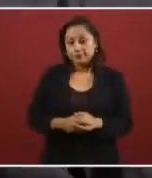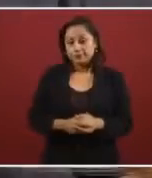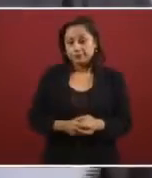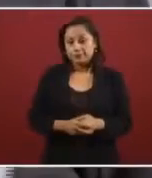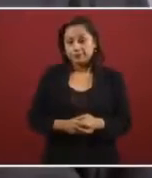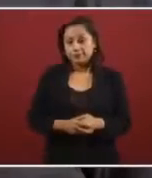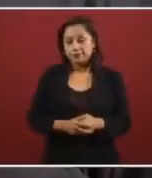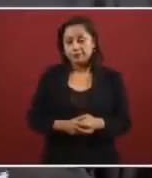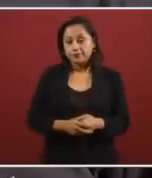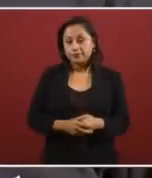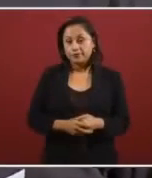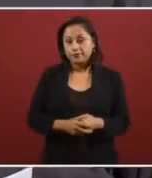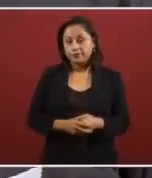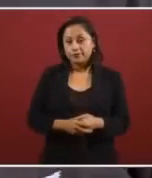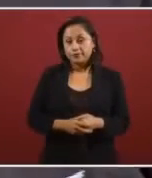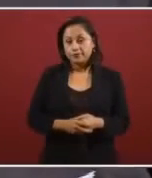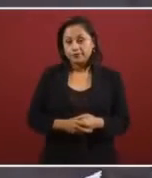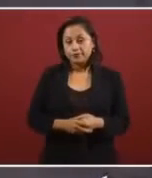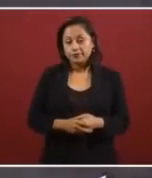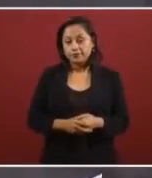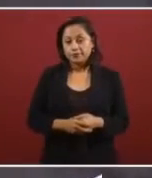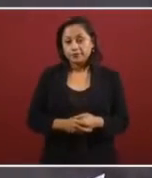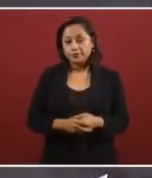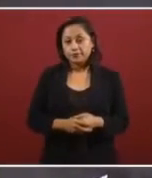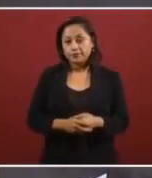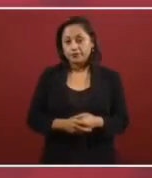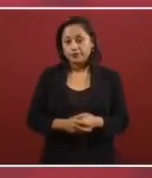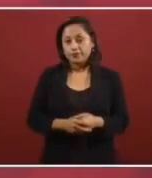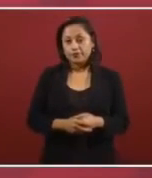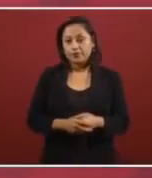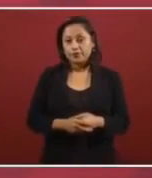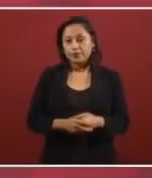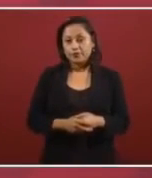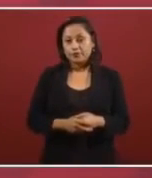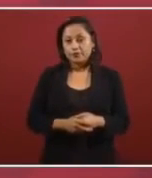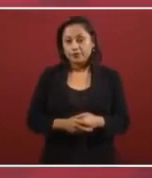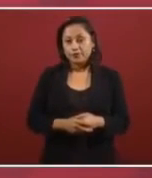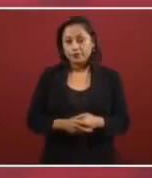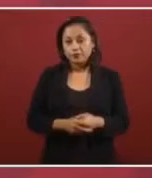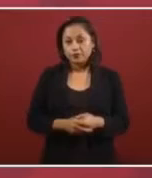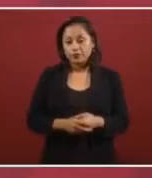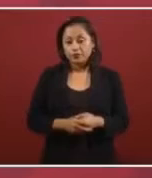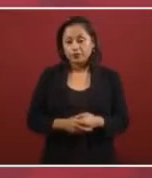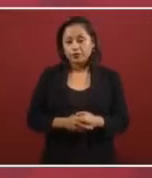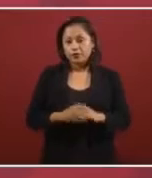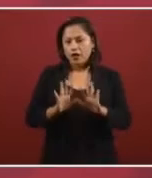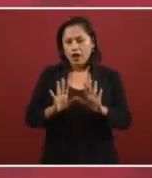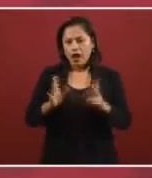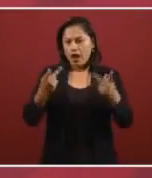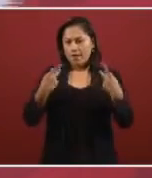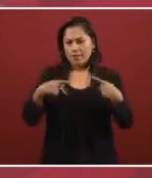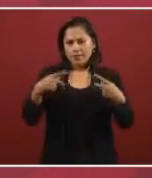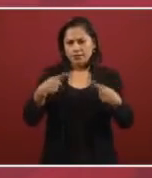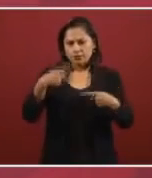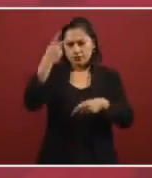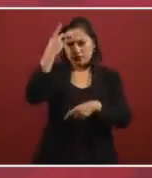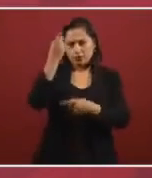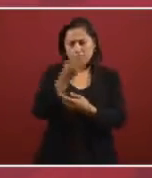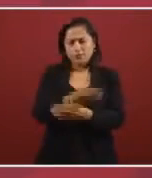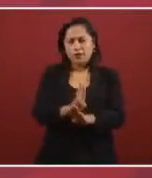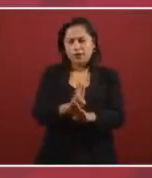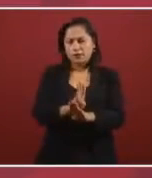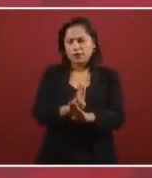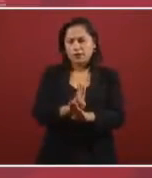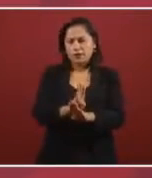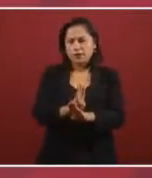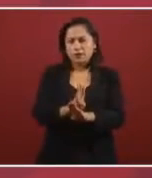And independently, that they always talk before